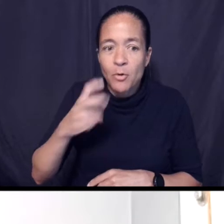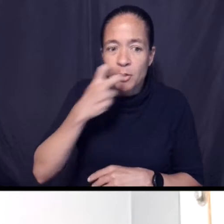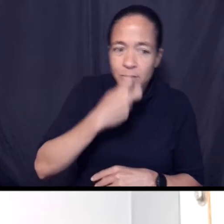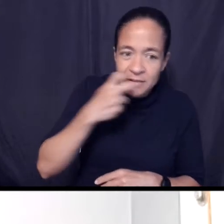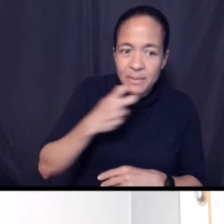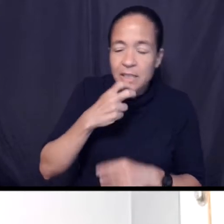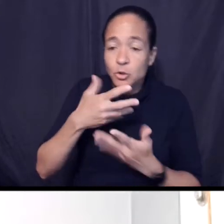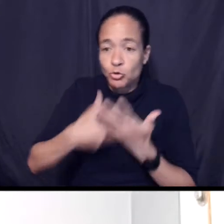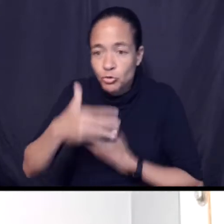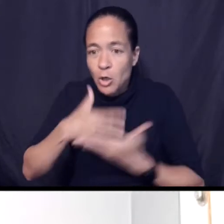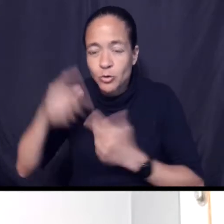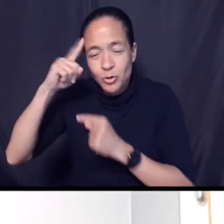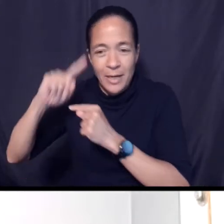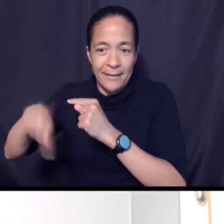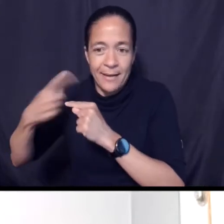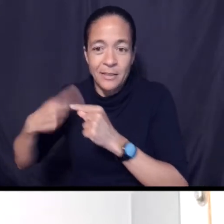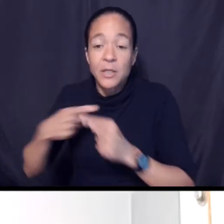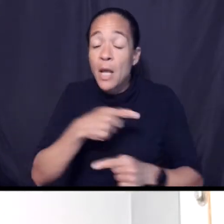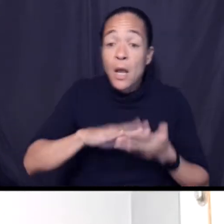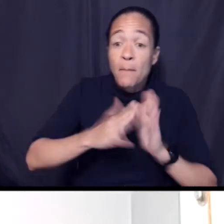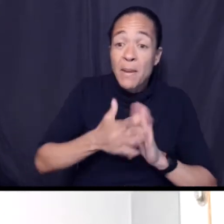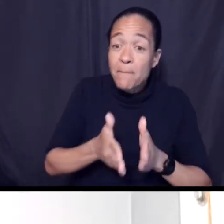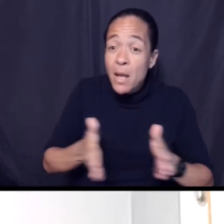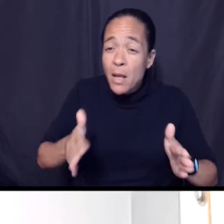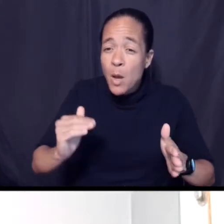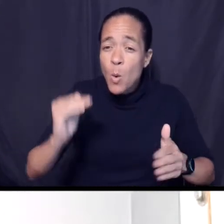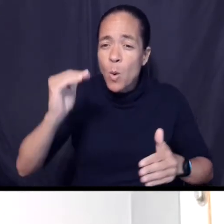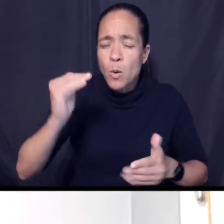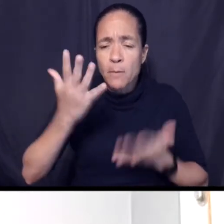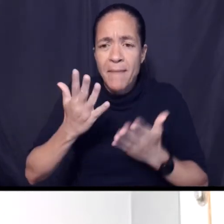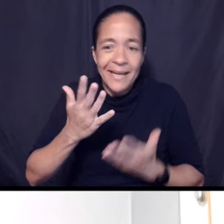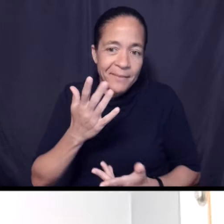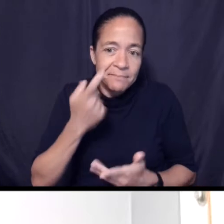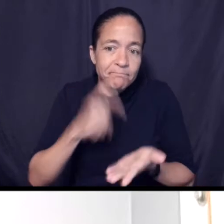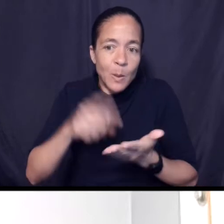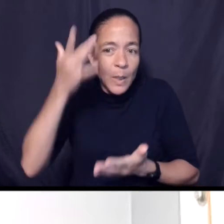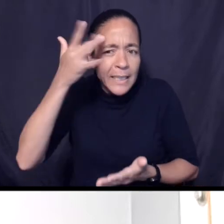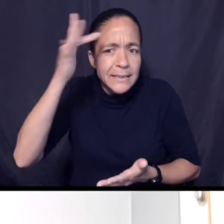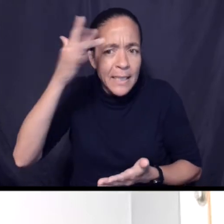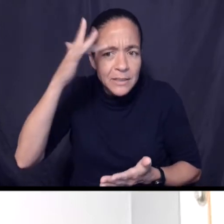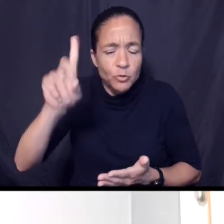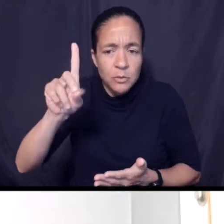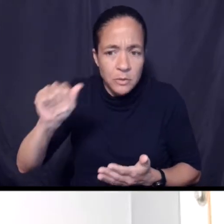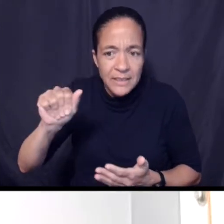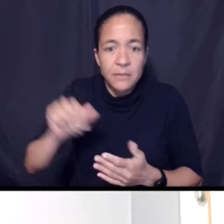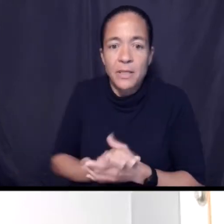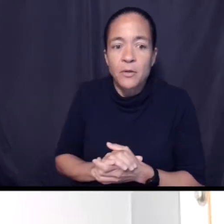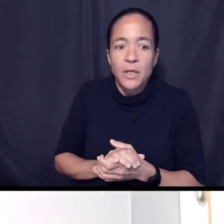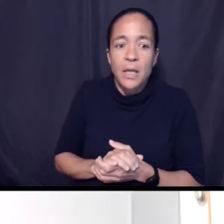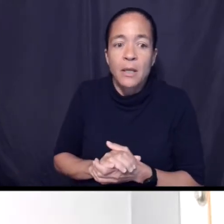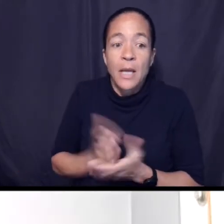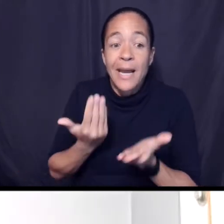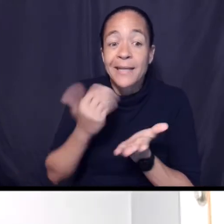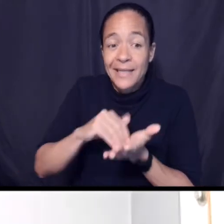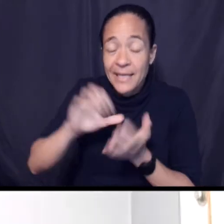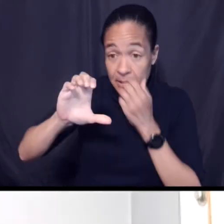as a child grows older, you may see intellectual disability, which all may culminate into cerebral palsy. And again, cerebral